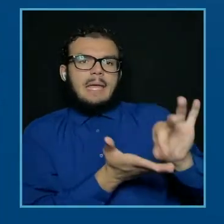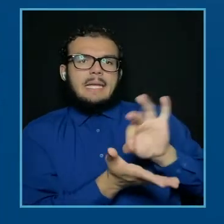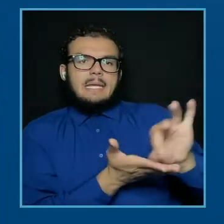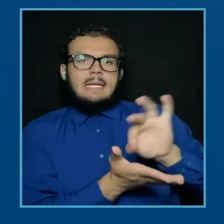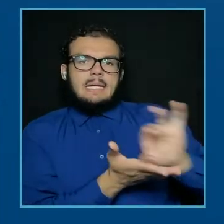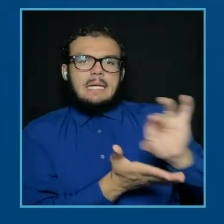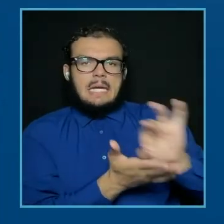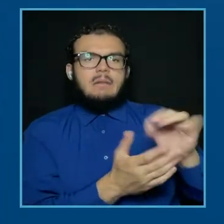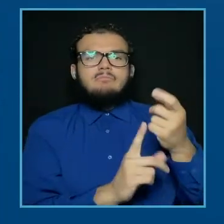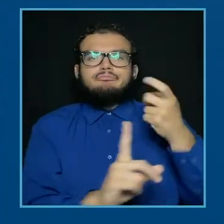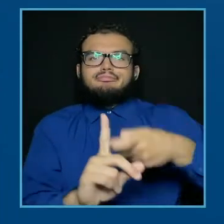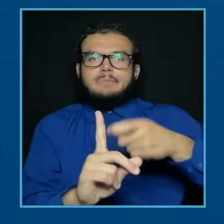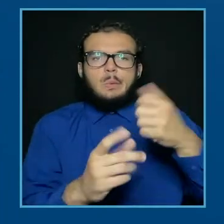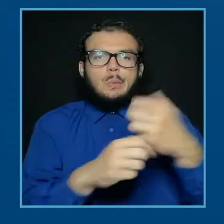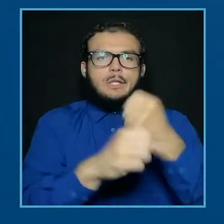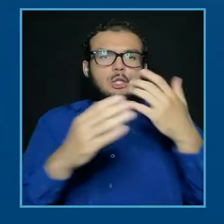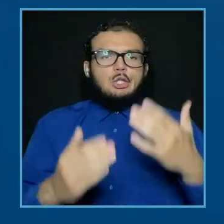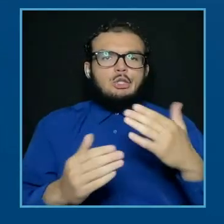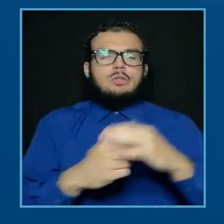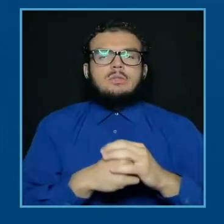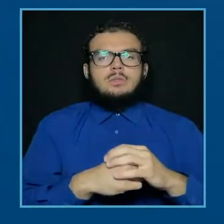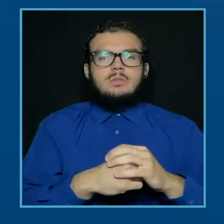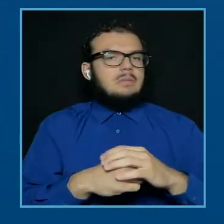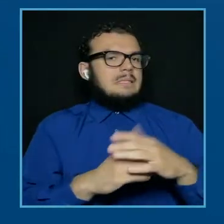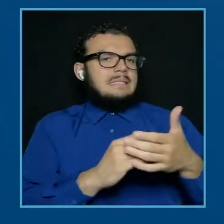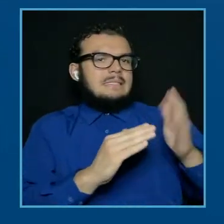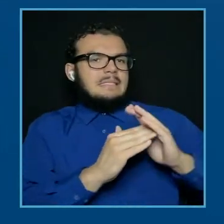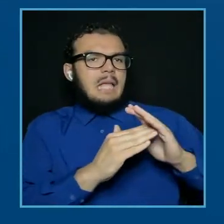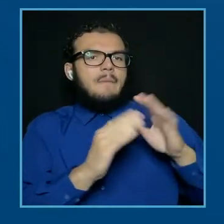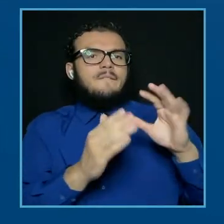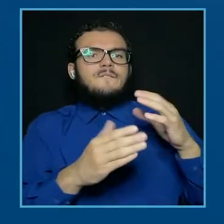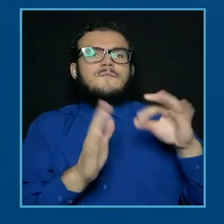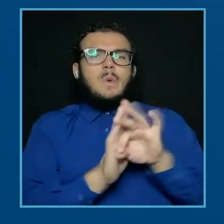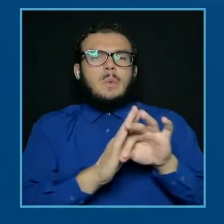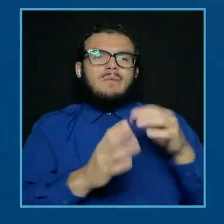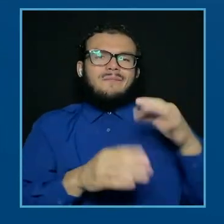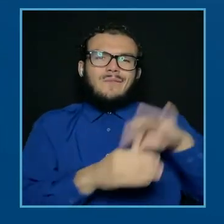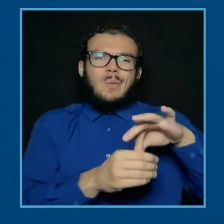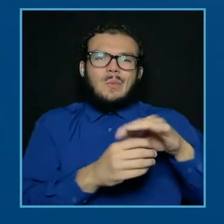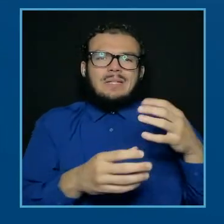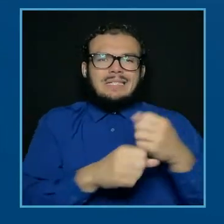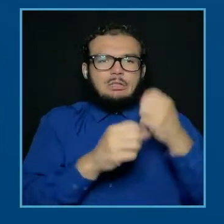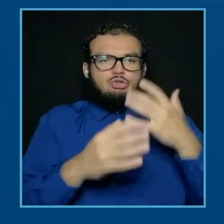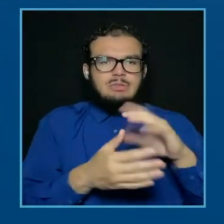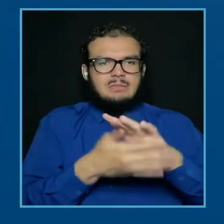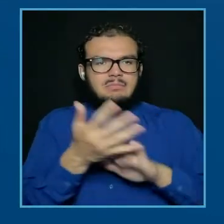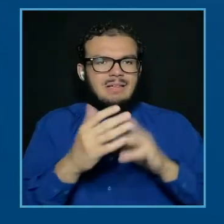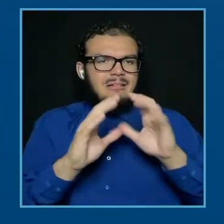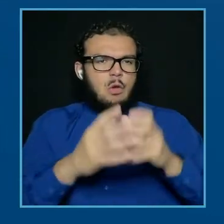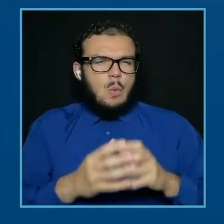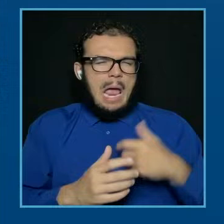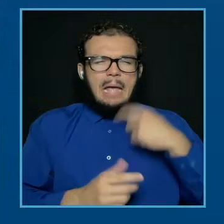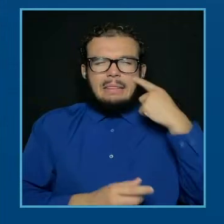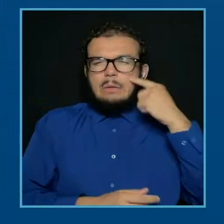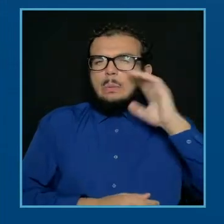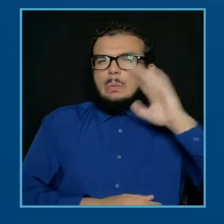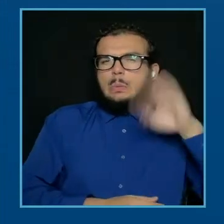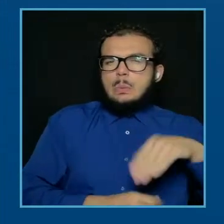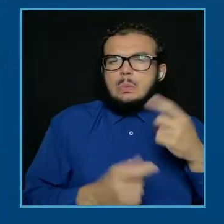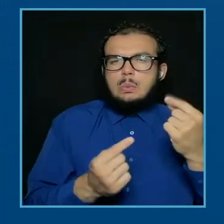the winners. And so the top vote getters in each category. So I think we knew what we were doing as a